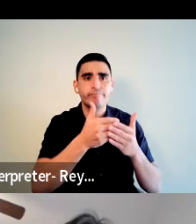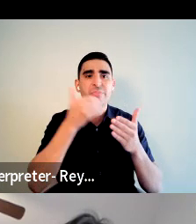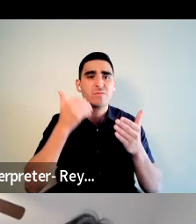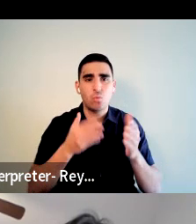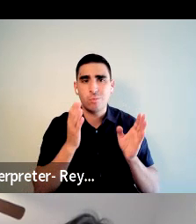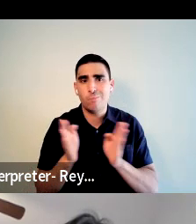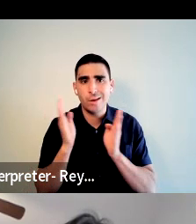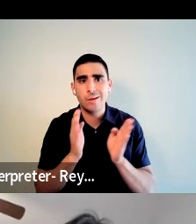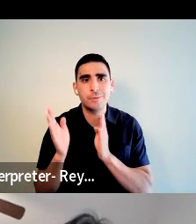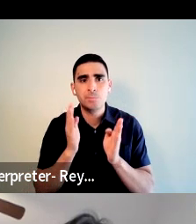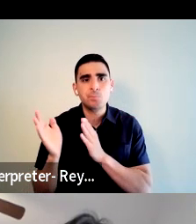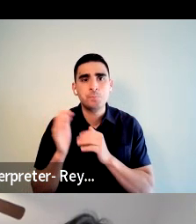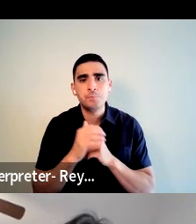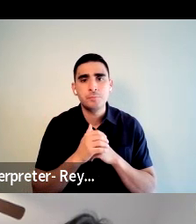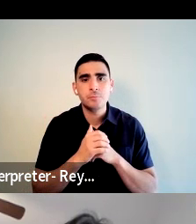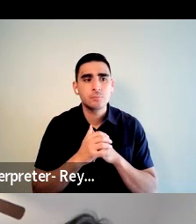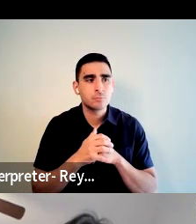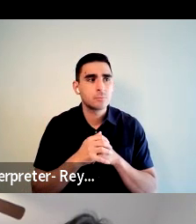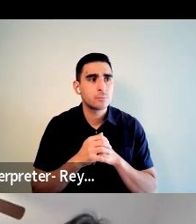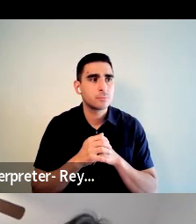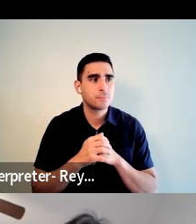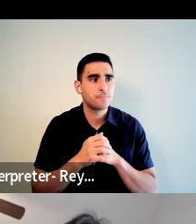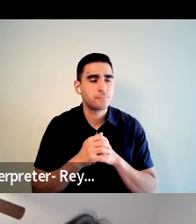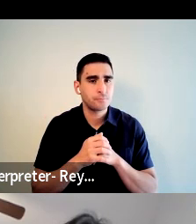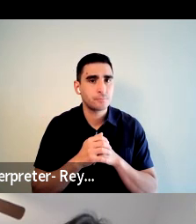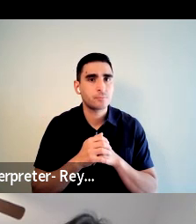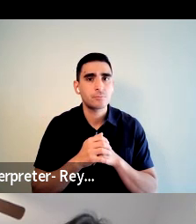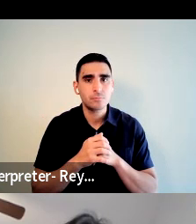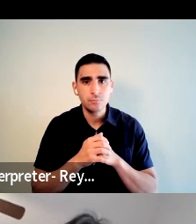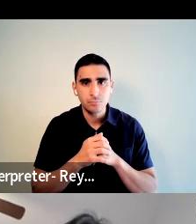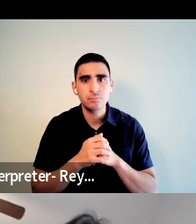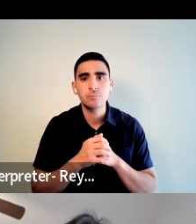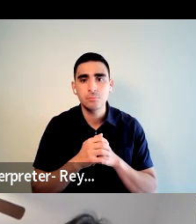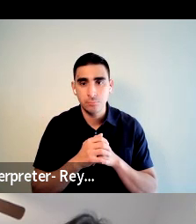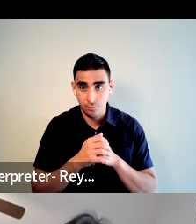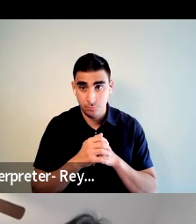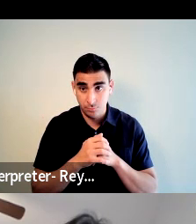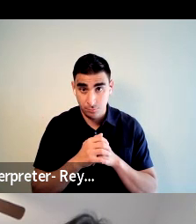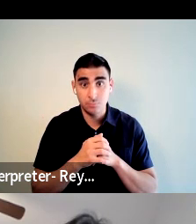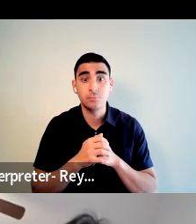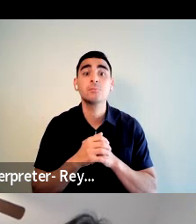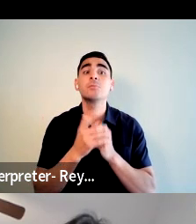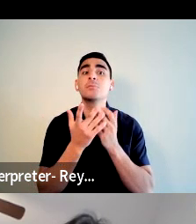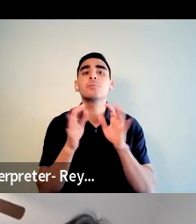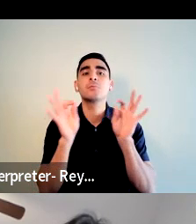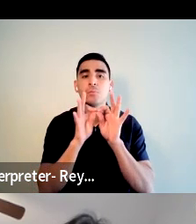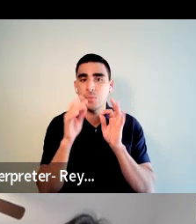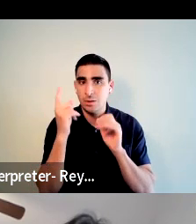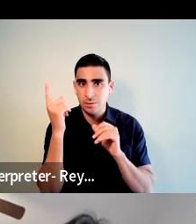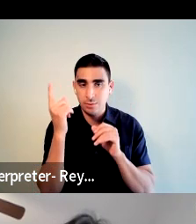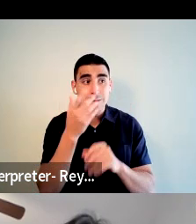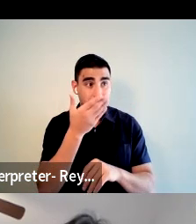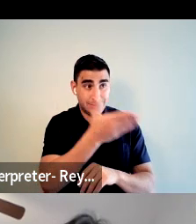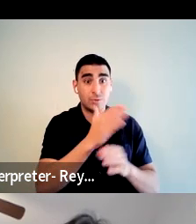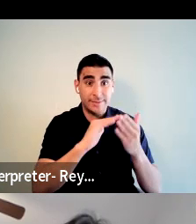Making sure that that it is something that there's someone in the community that's going to work with